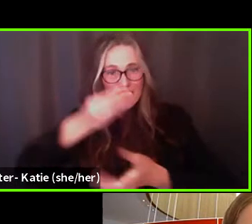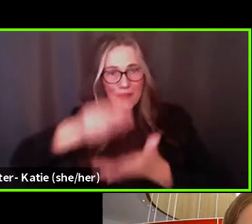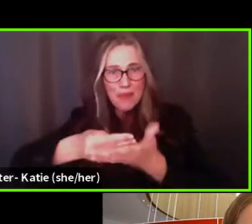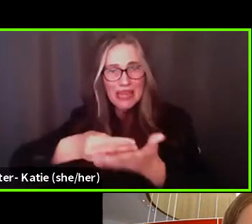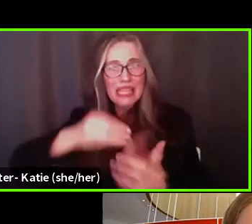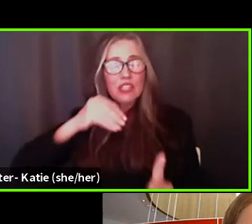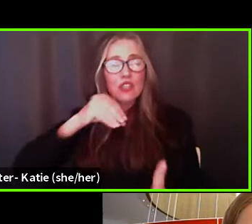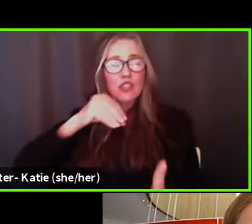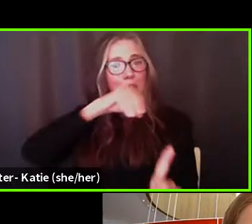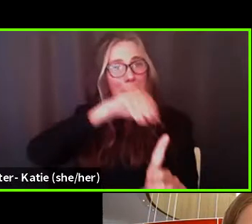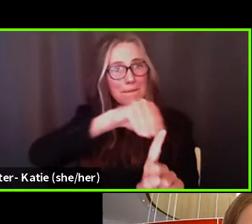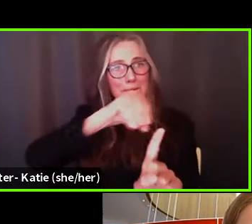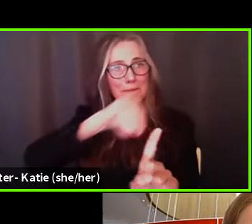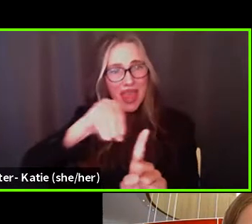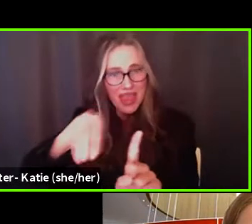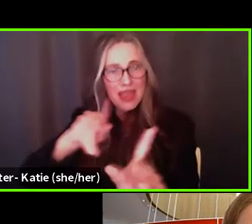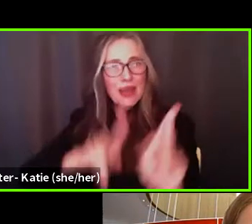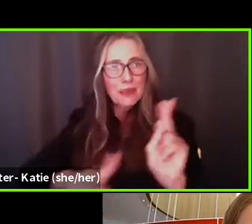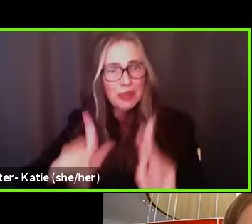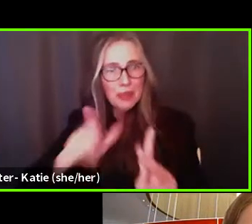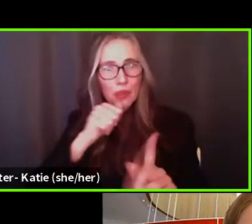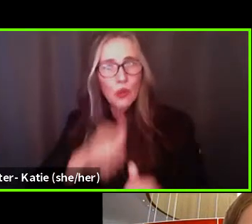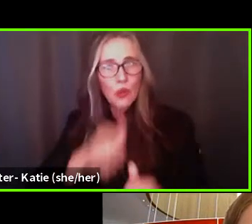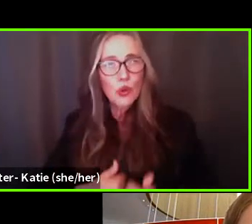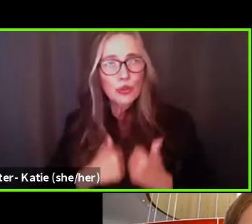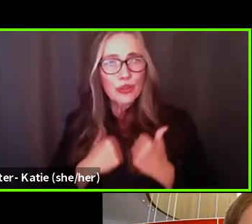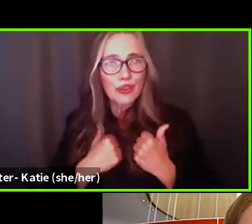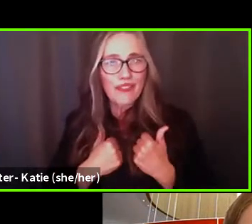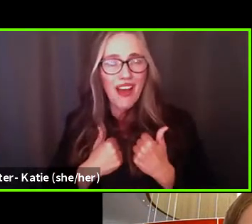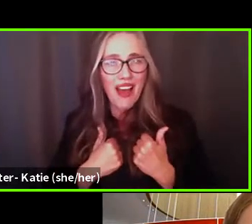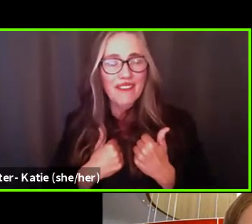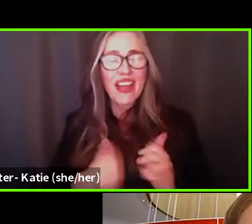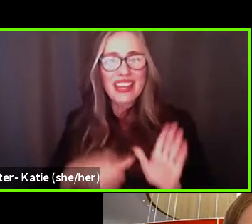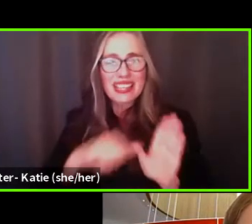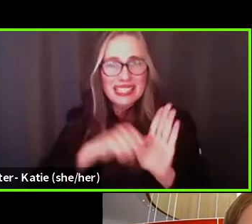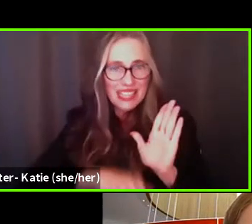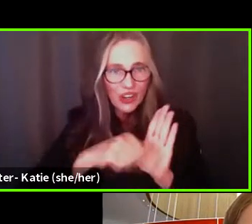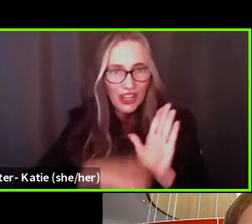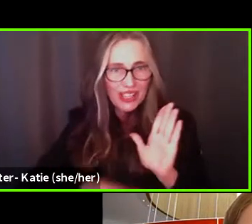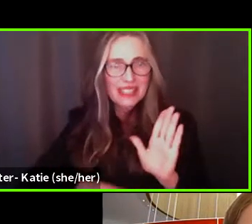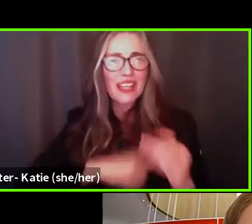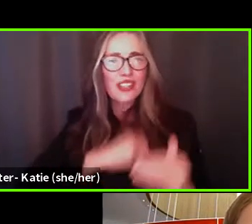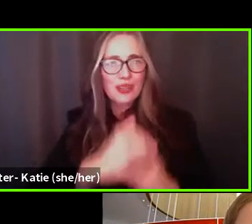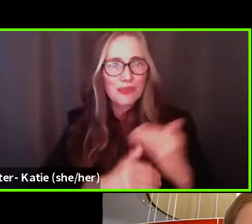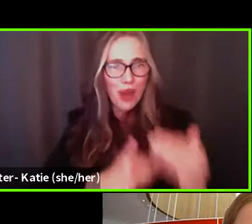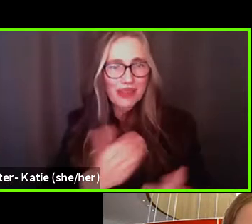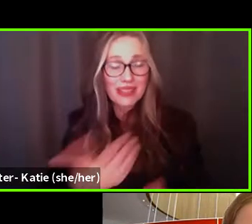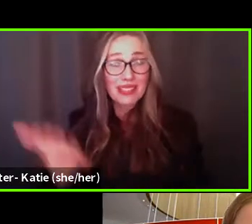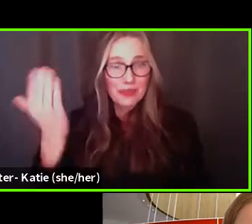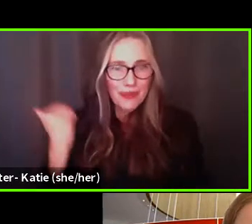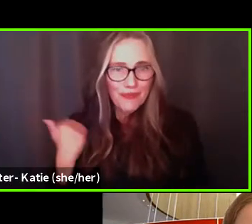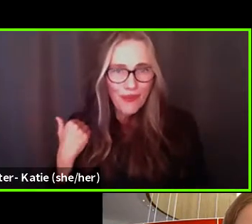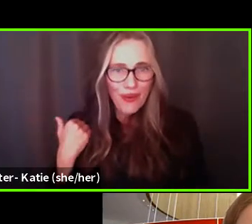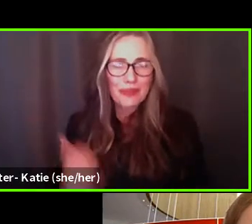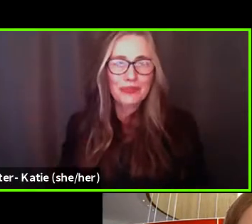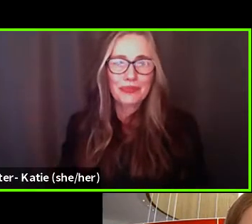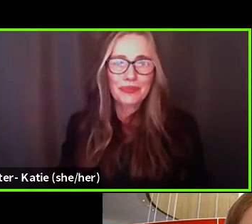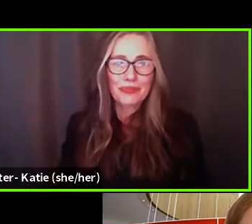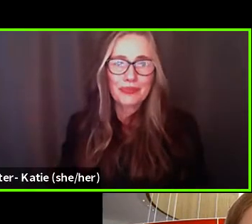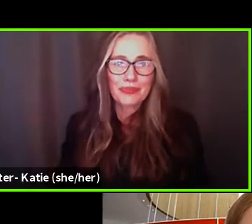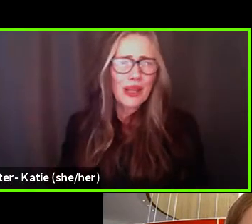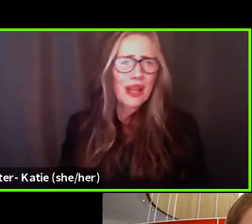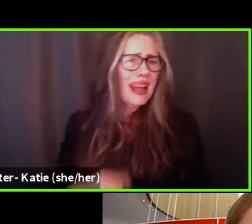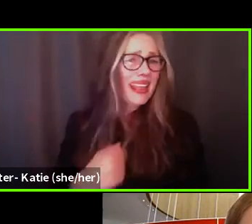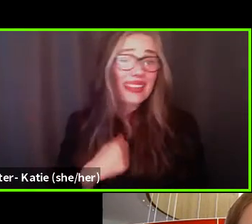sterilizations around the june 15th deadline so this is really exciting and this panel really could not have